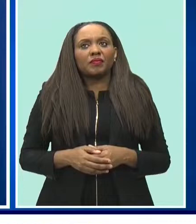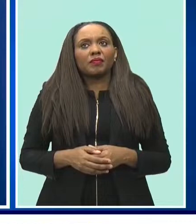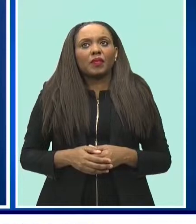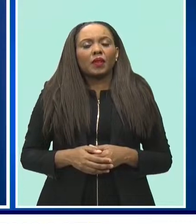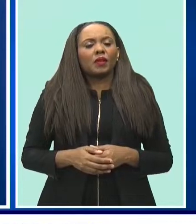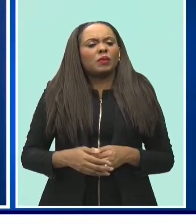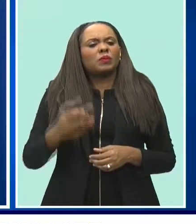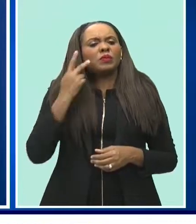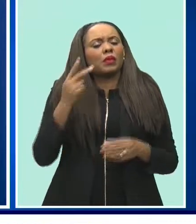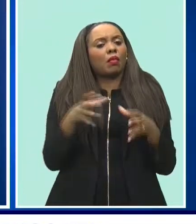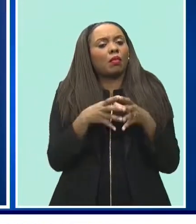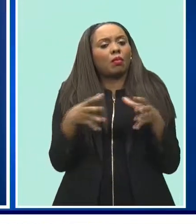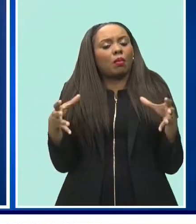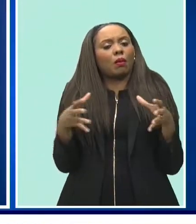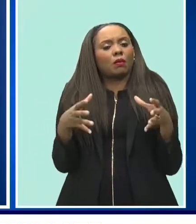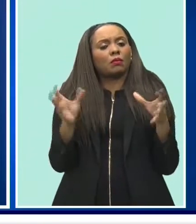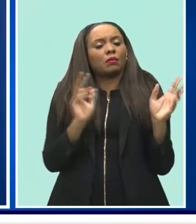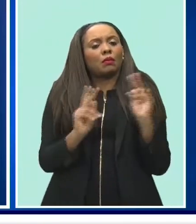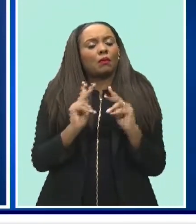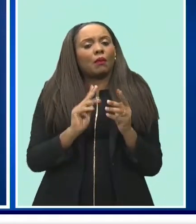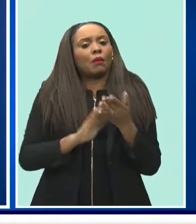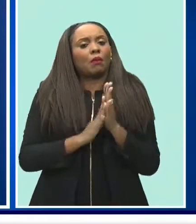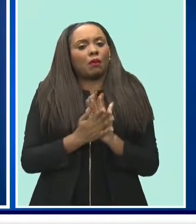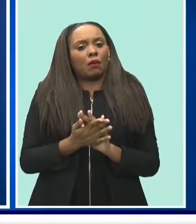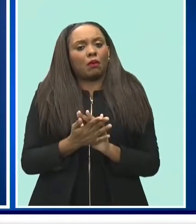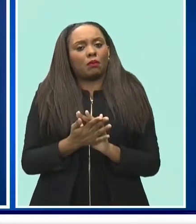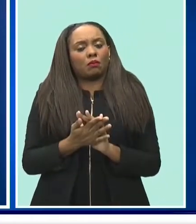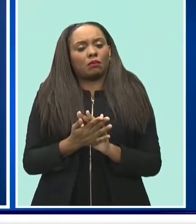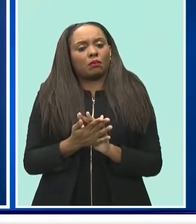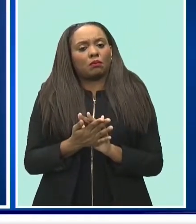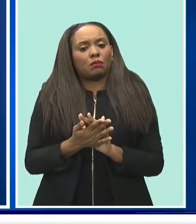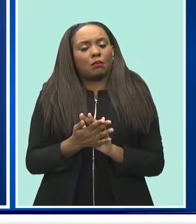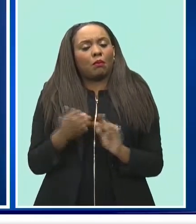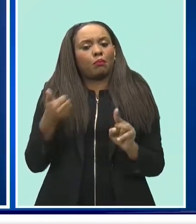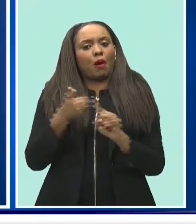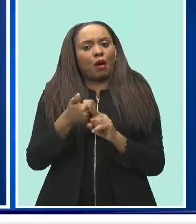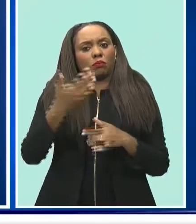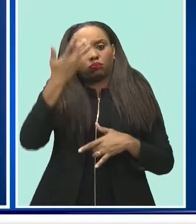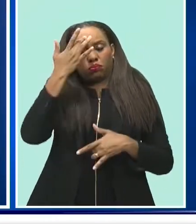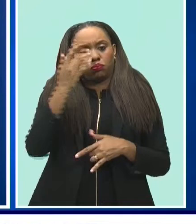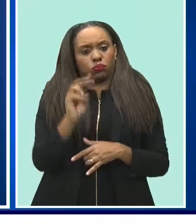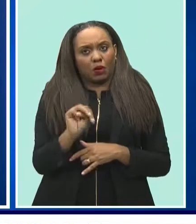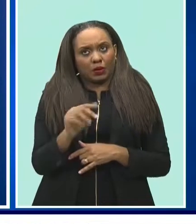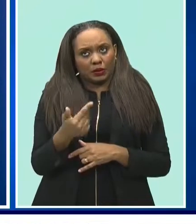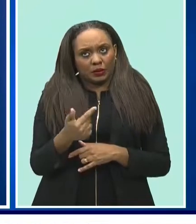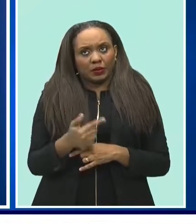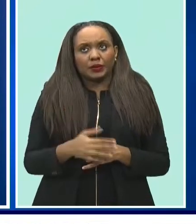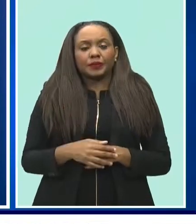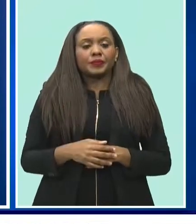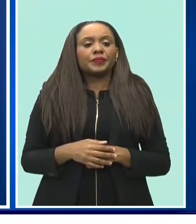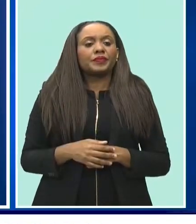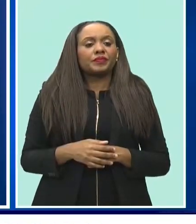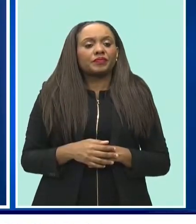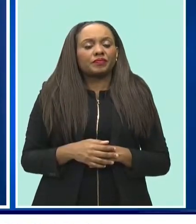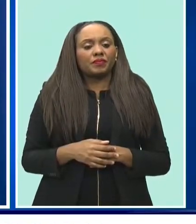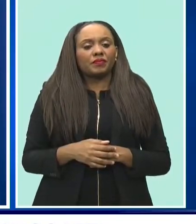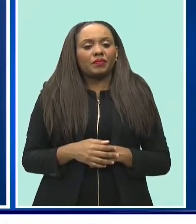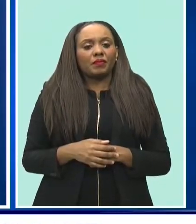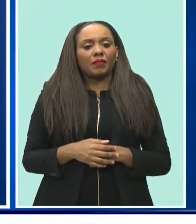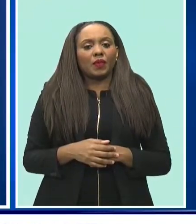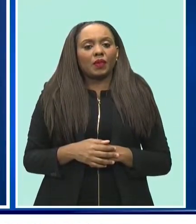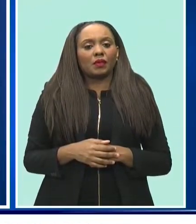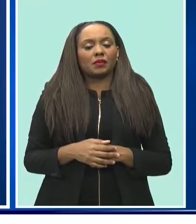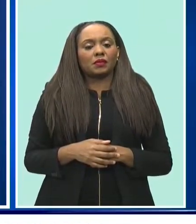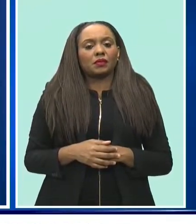arising right across the age spectrum. So, there is a need for